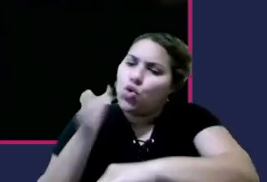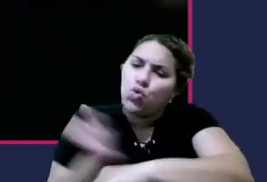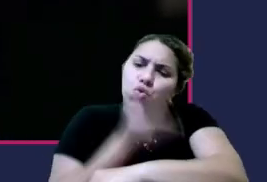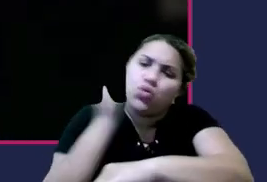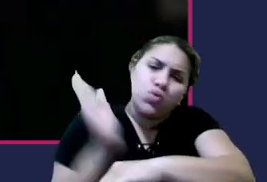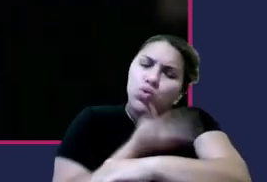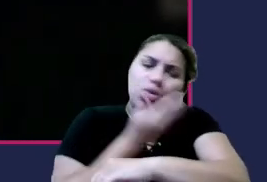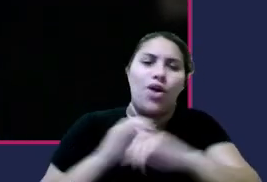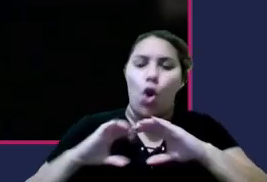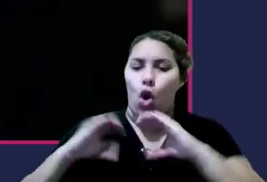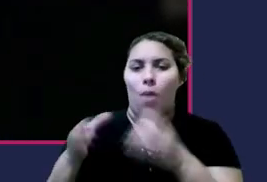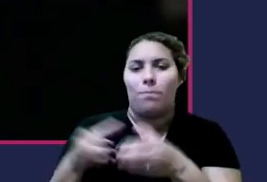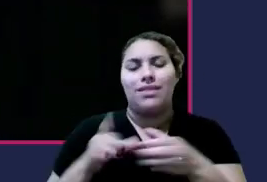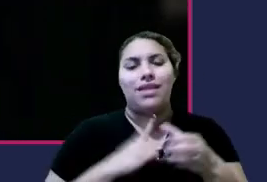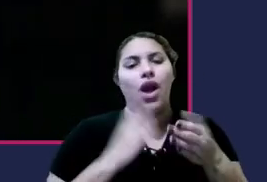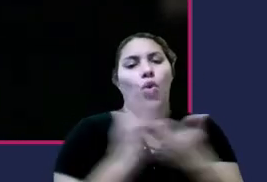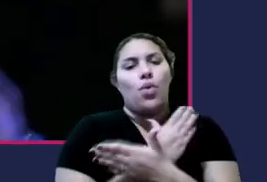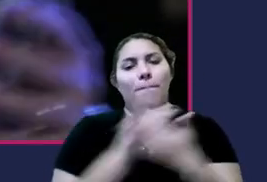that